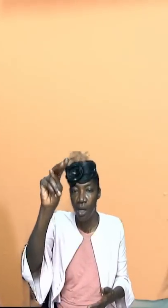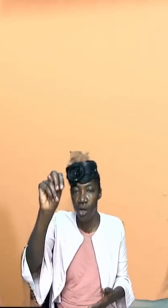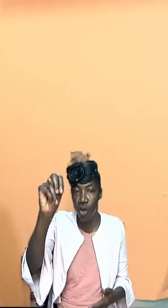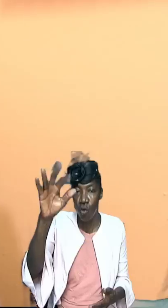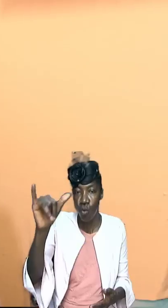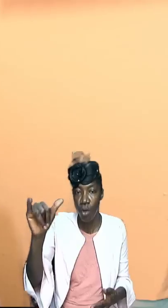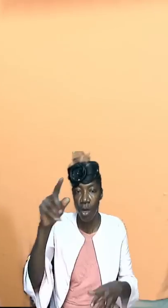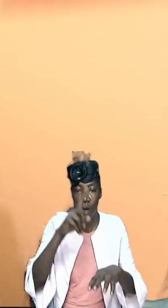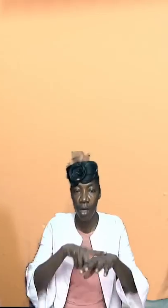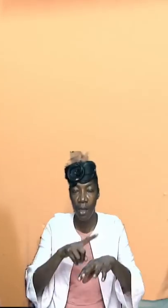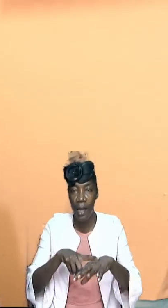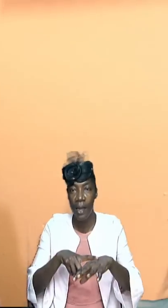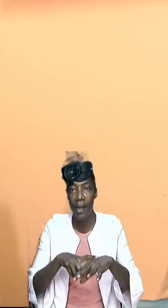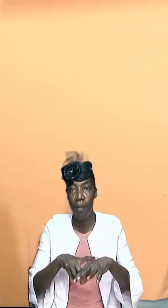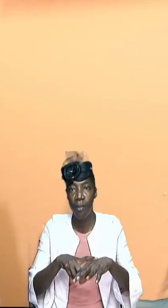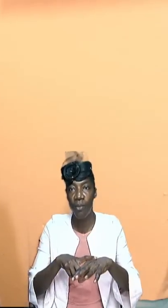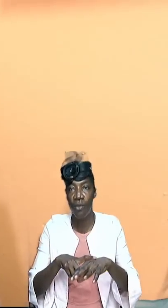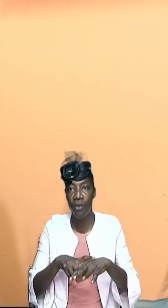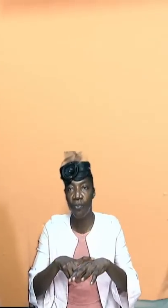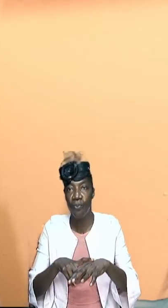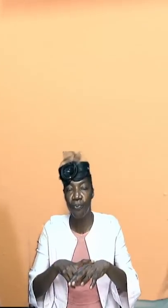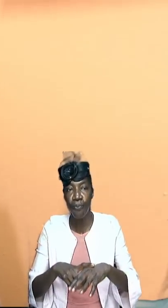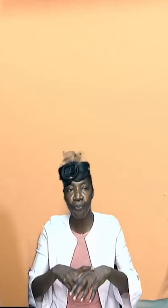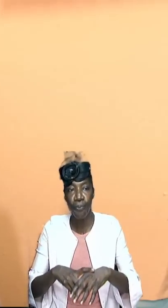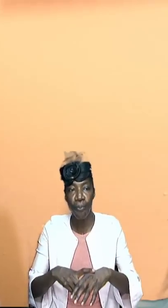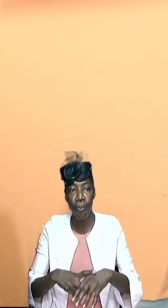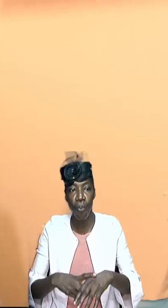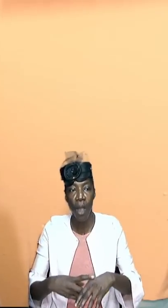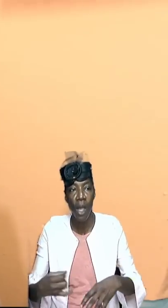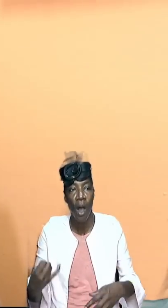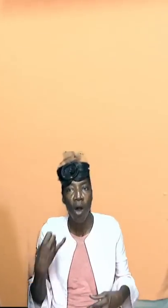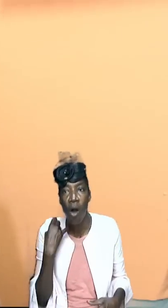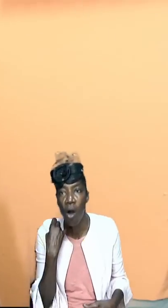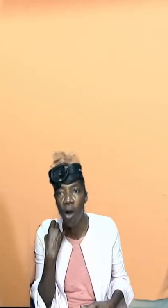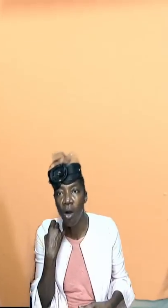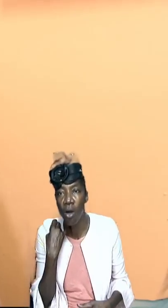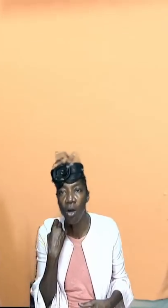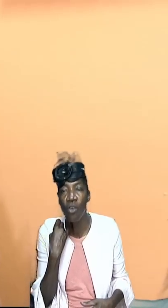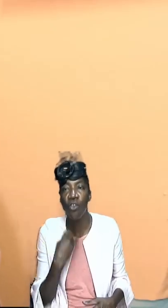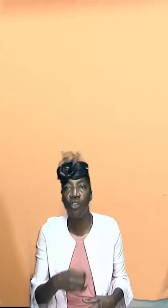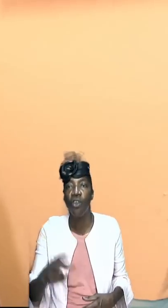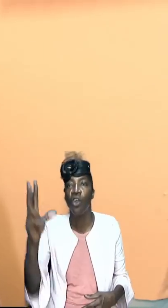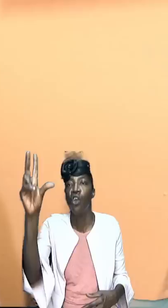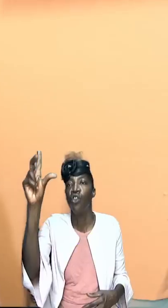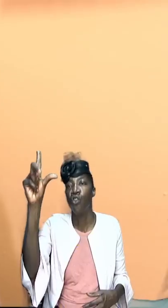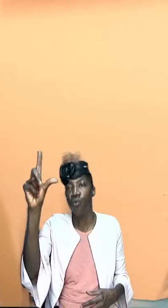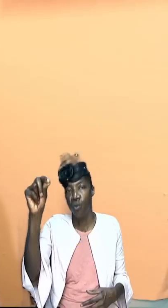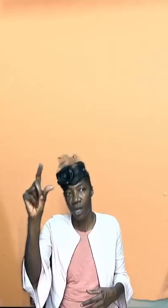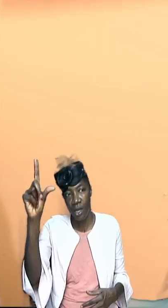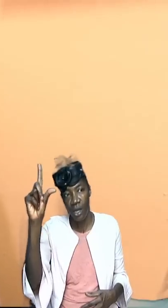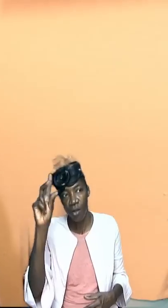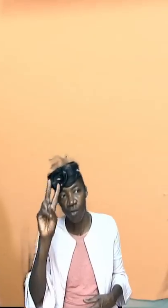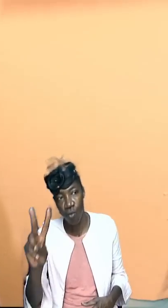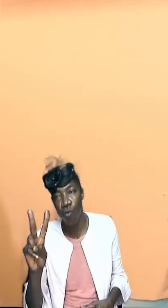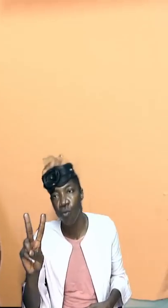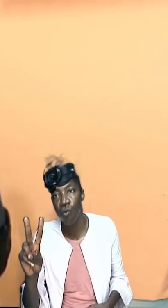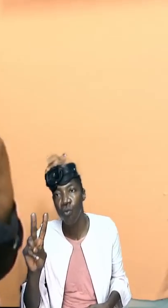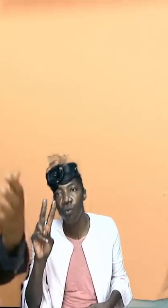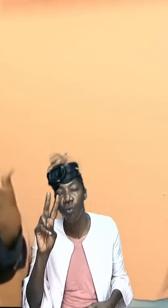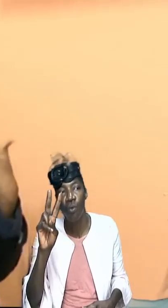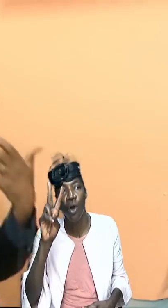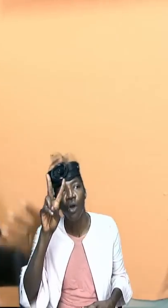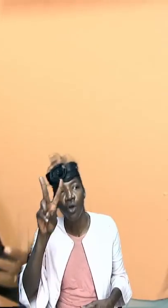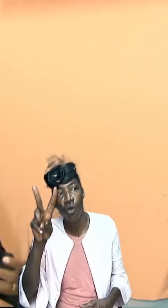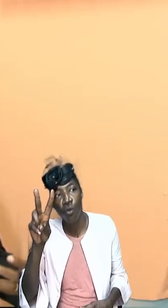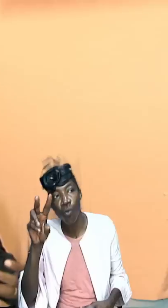it was August 22 in the year 2000. And I just want to read what it says, and I want us to draw some